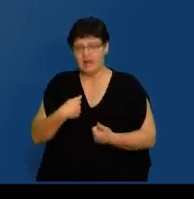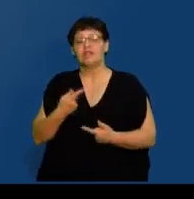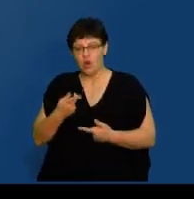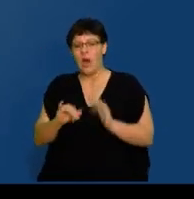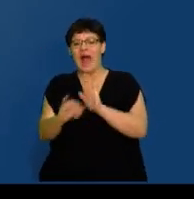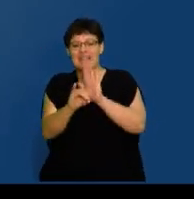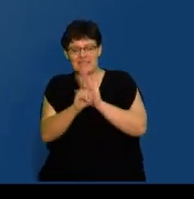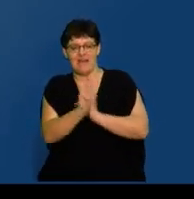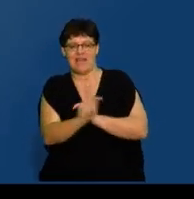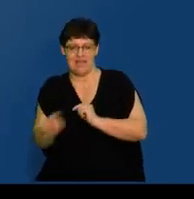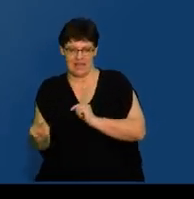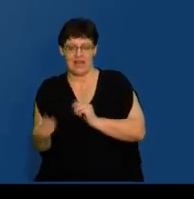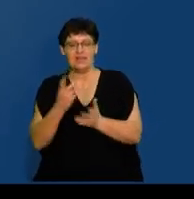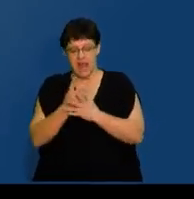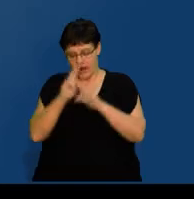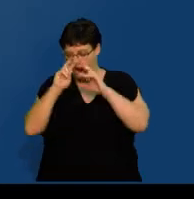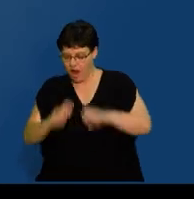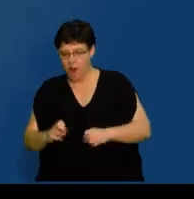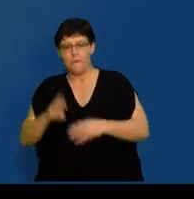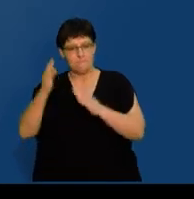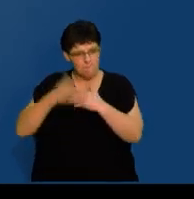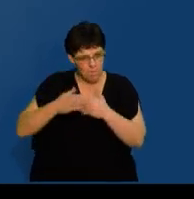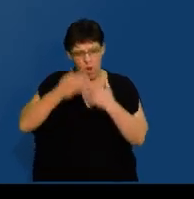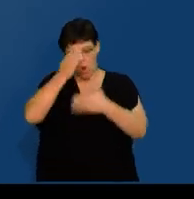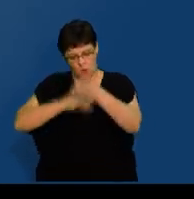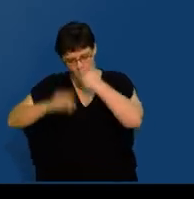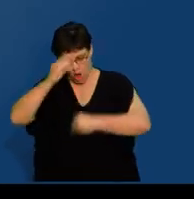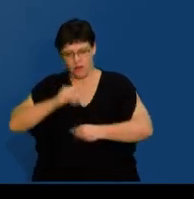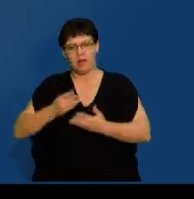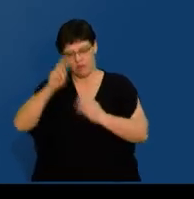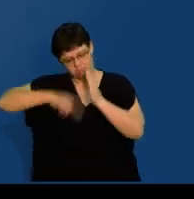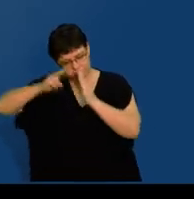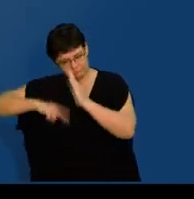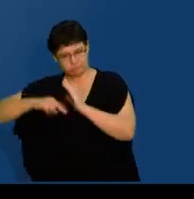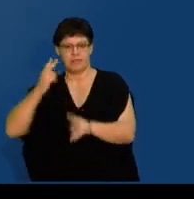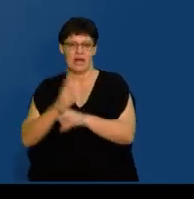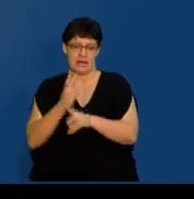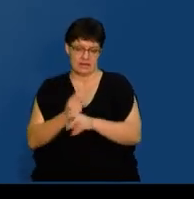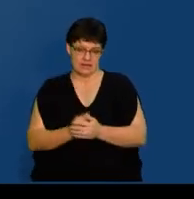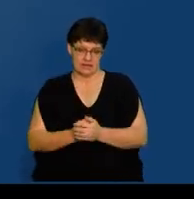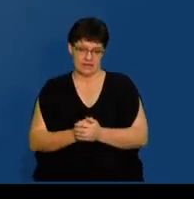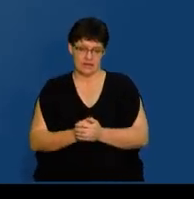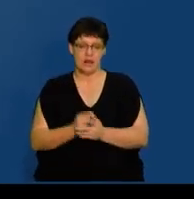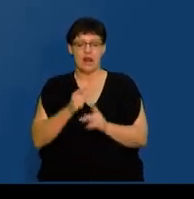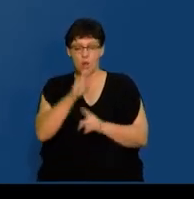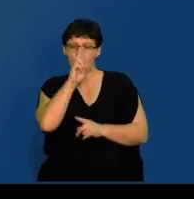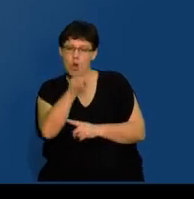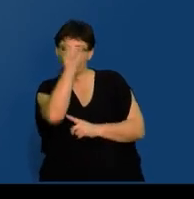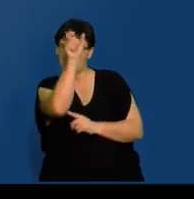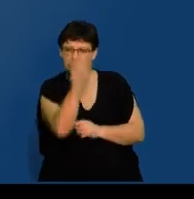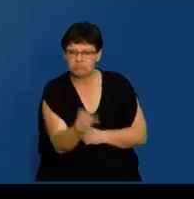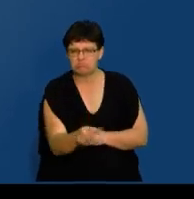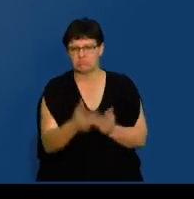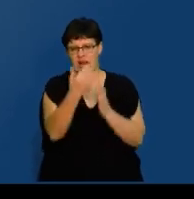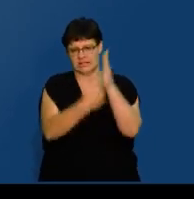identified. You then spend some time reviewing that specific topic. You go and look at your terminology list.